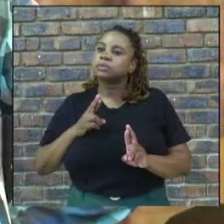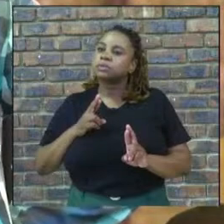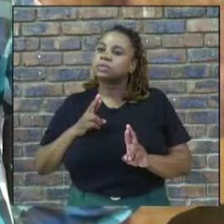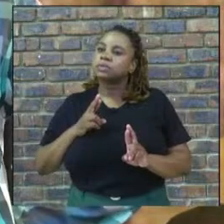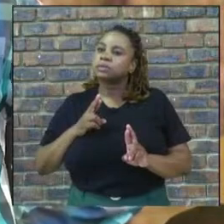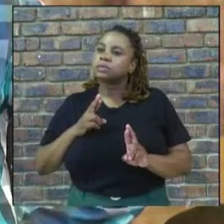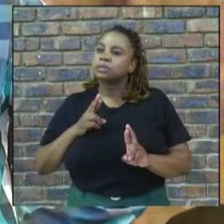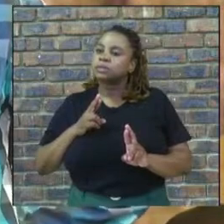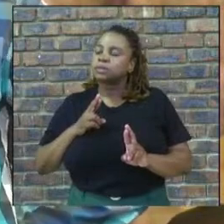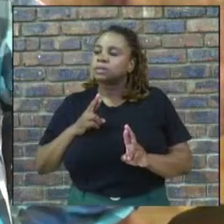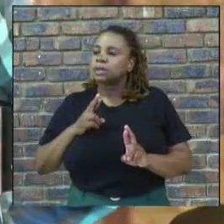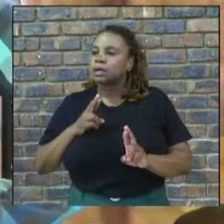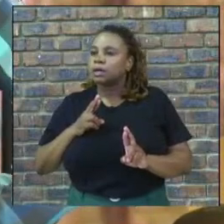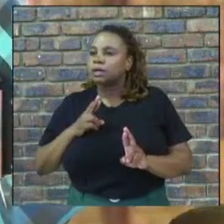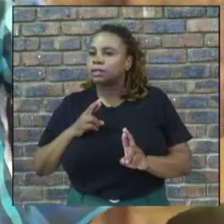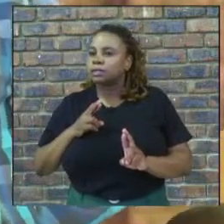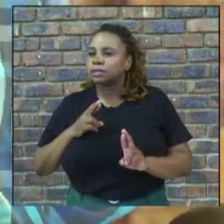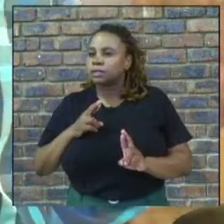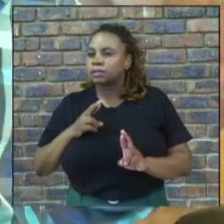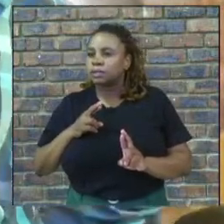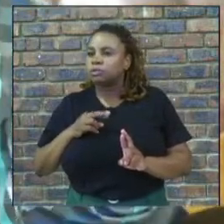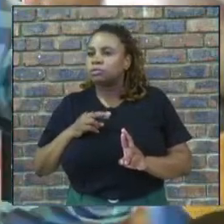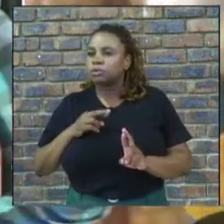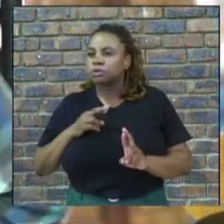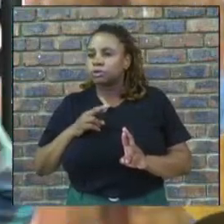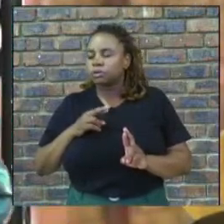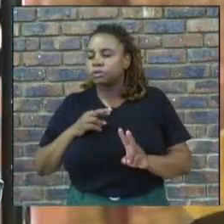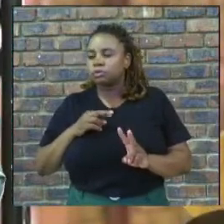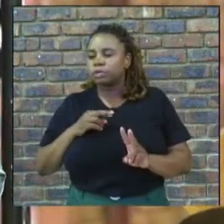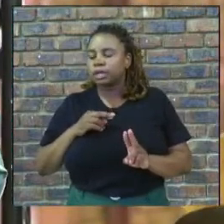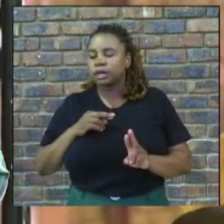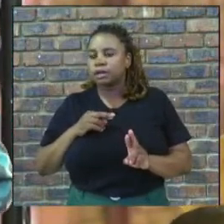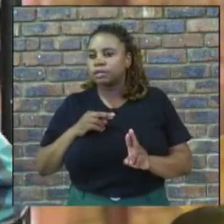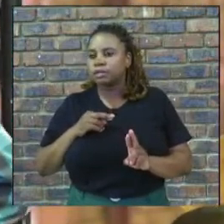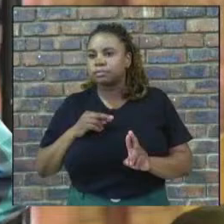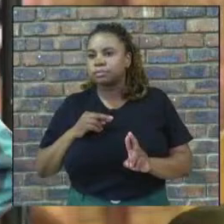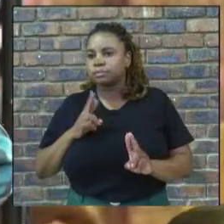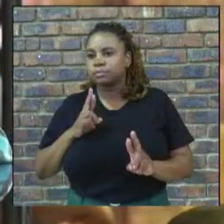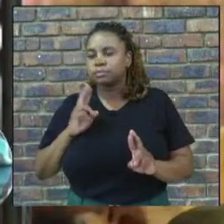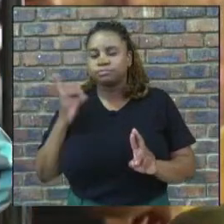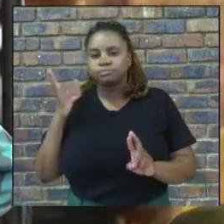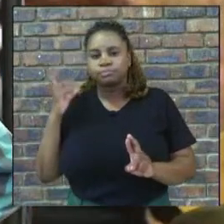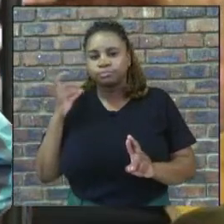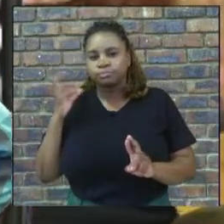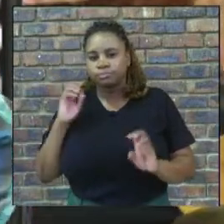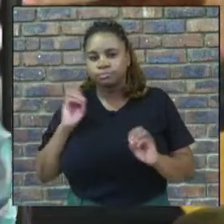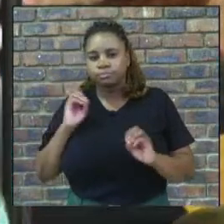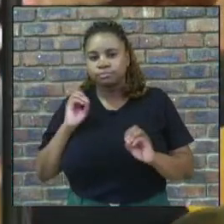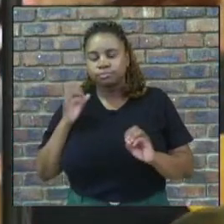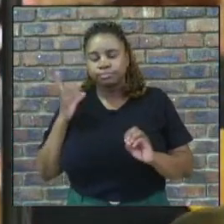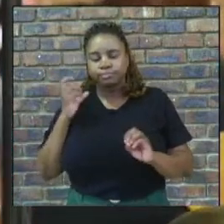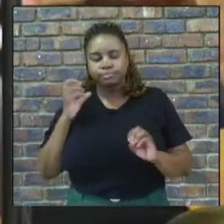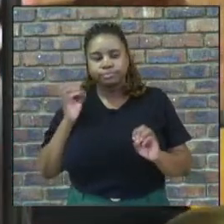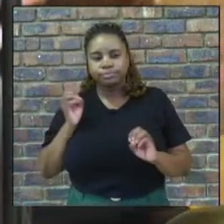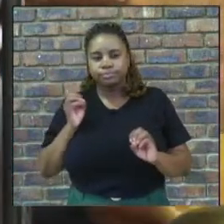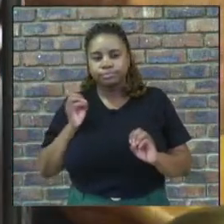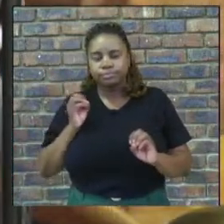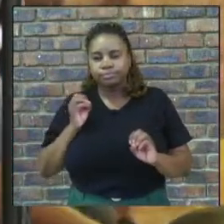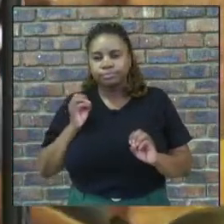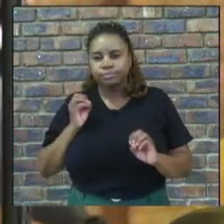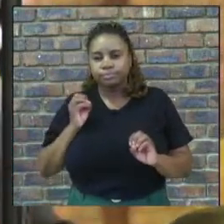ile wa ga Mmamogobo. Taswa ke zamile go no go laetša gore e tlhompha ka mo kae. Ke sa nya go tshela